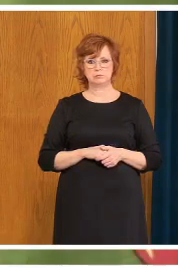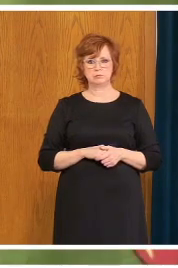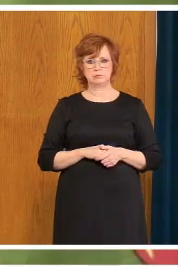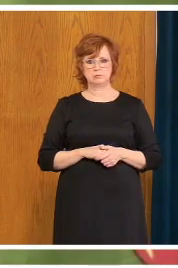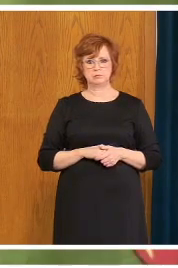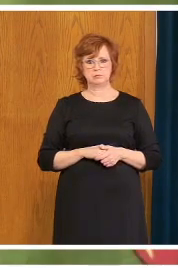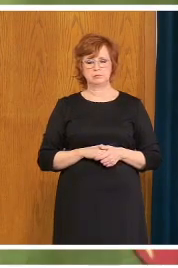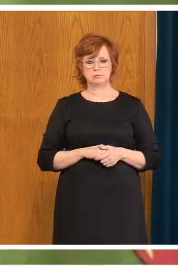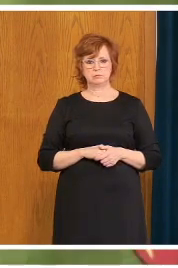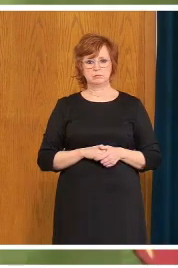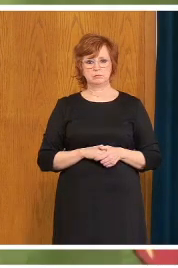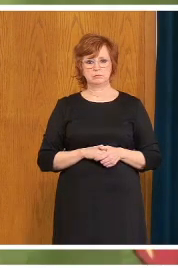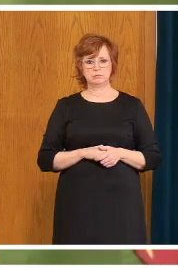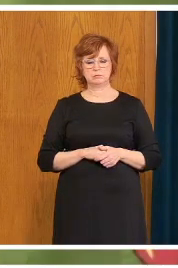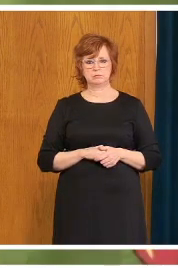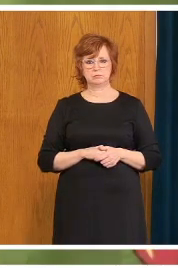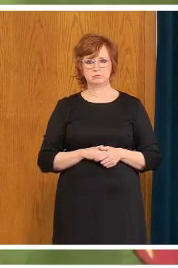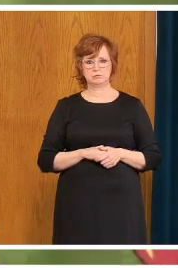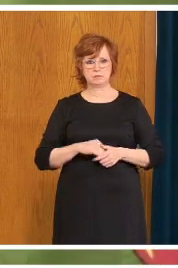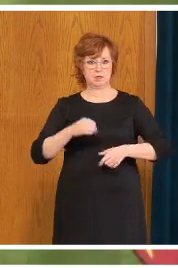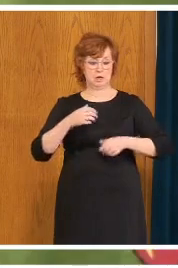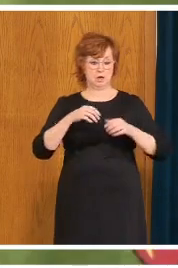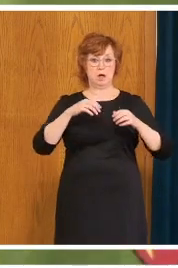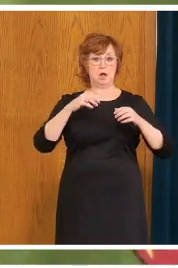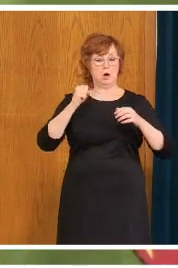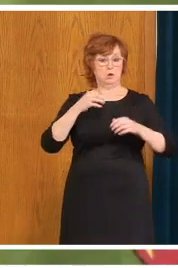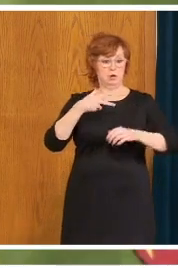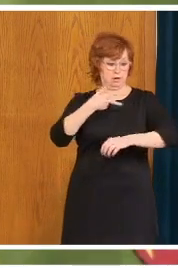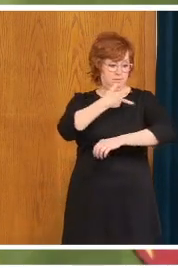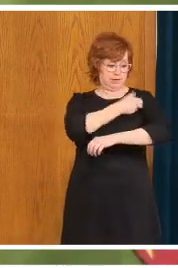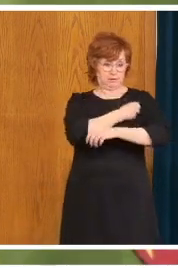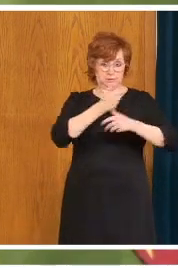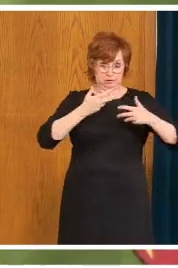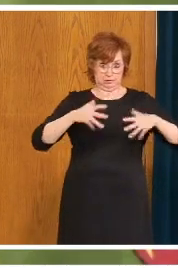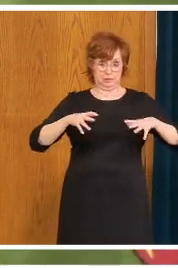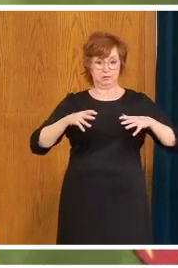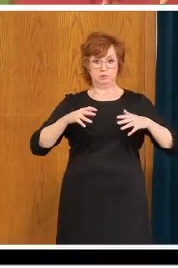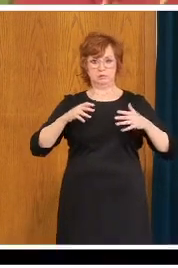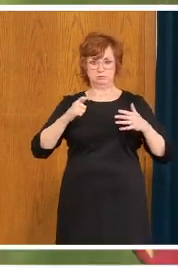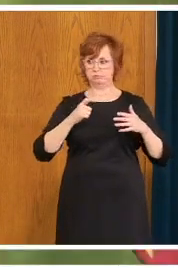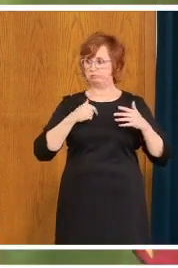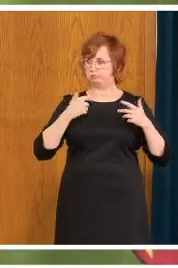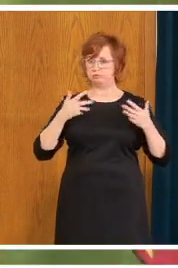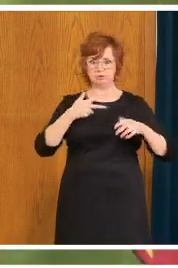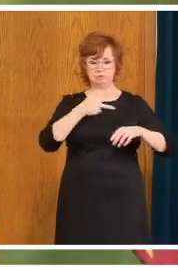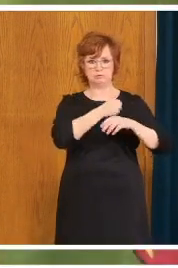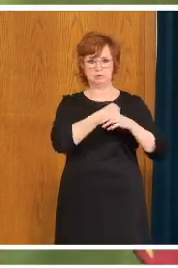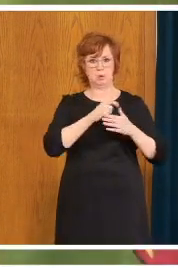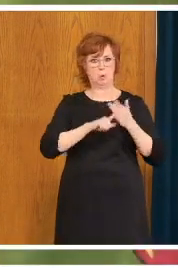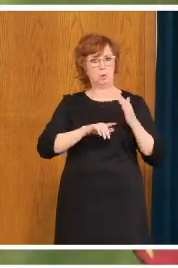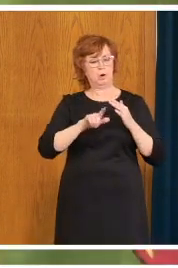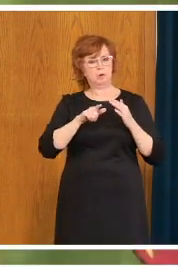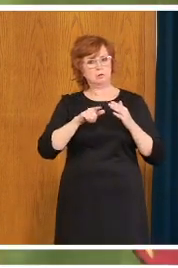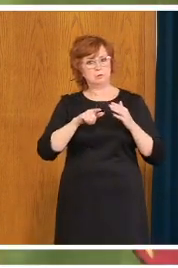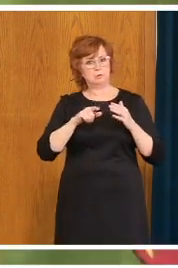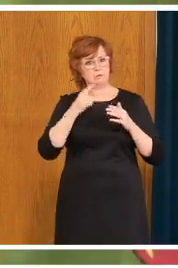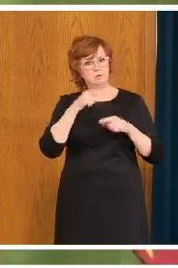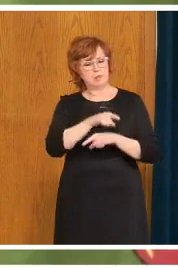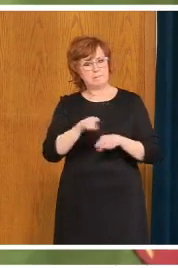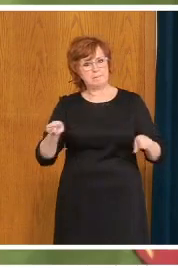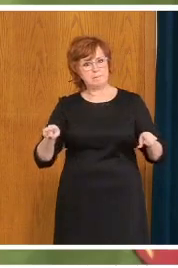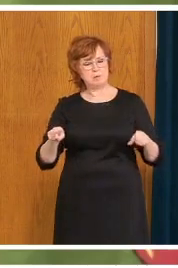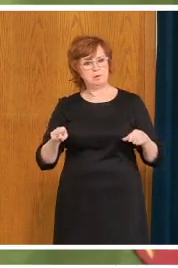act right now? I think as more people get vaccinated, people are wondering if I'm vaccinated, is it safe for